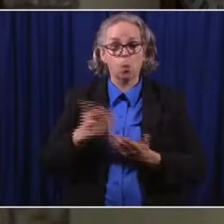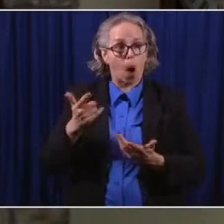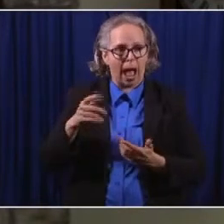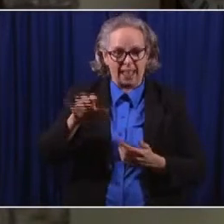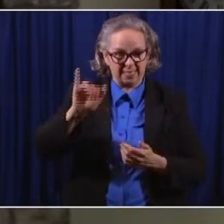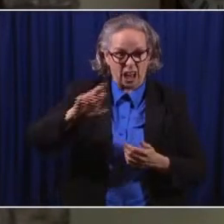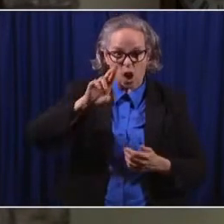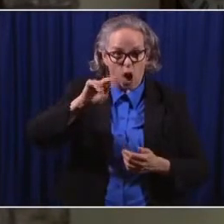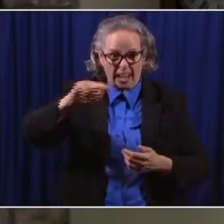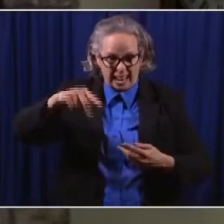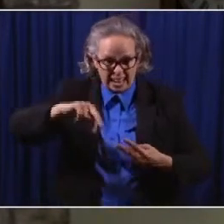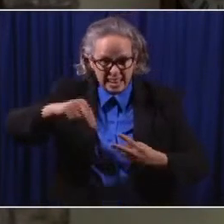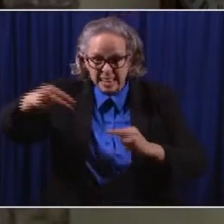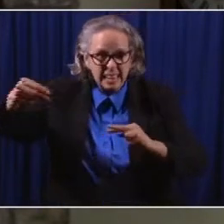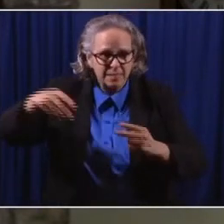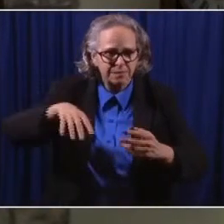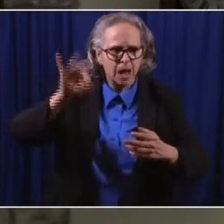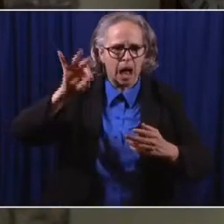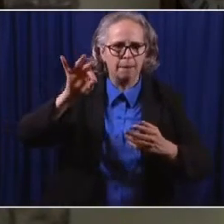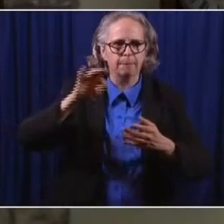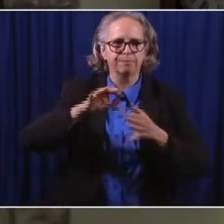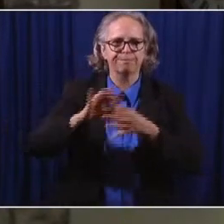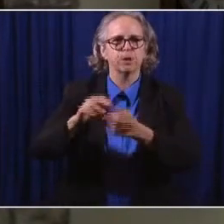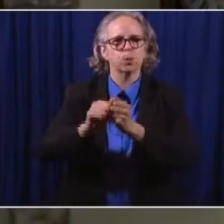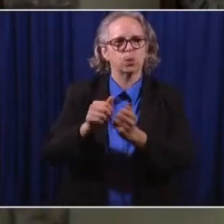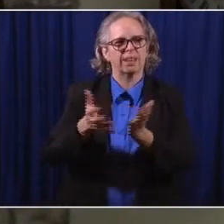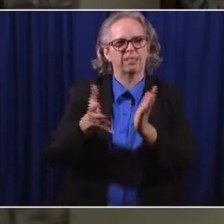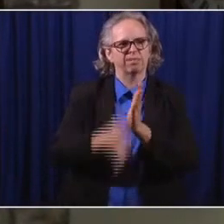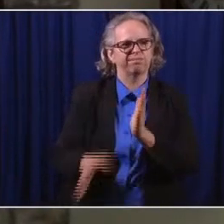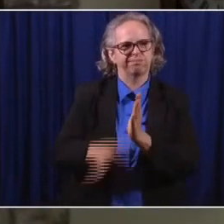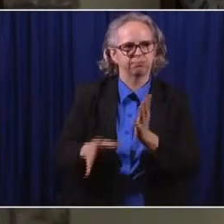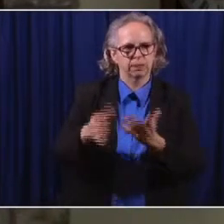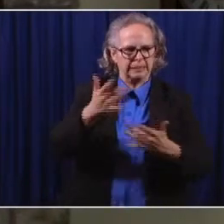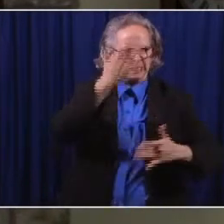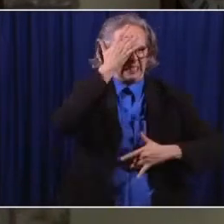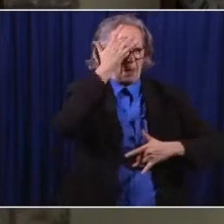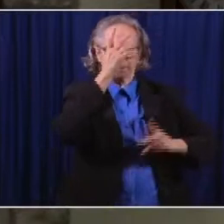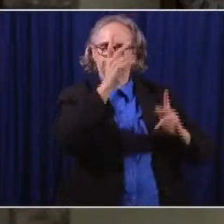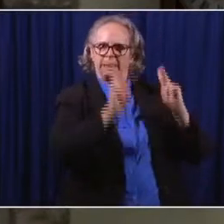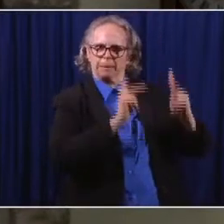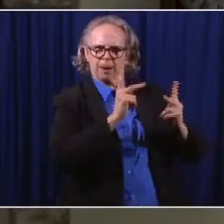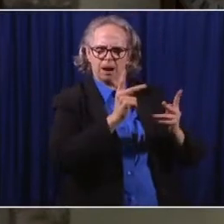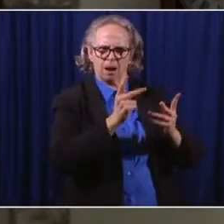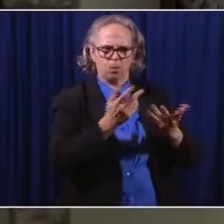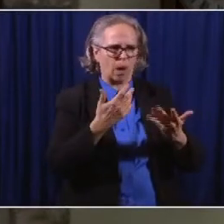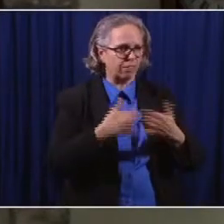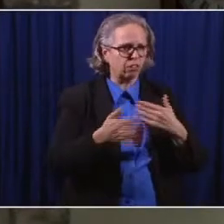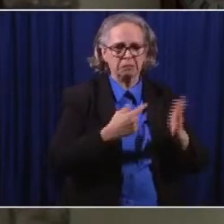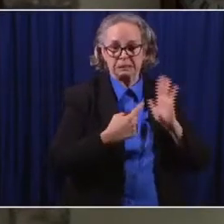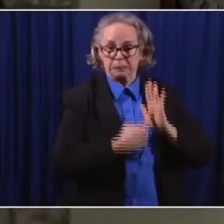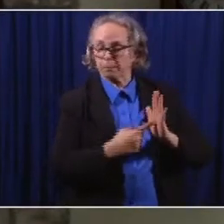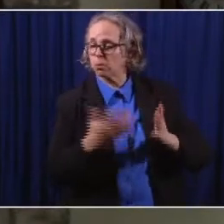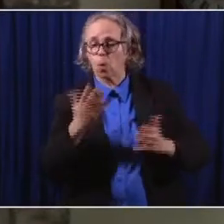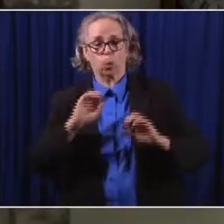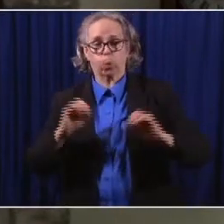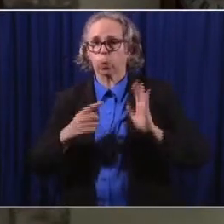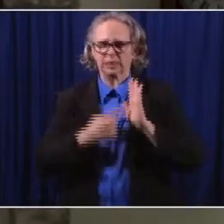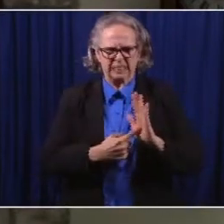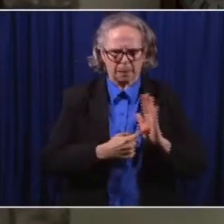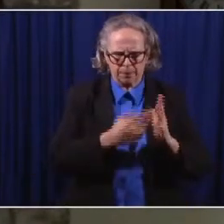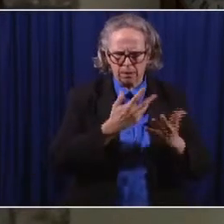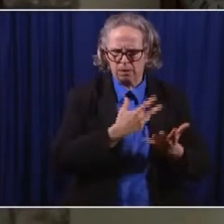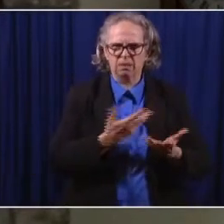people, both those who have symptoms and those who do not have symptoms. They can be detected in